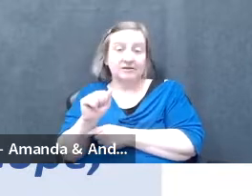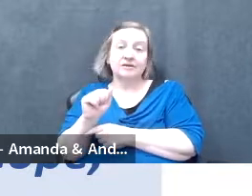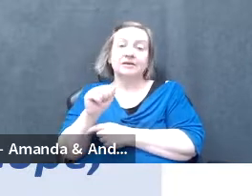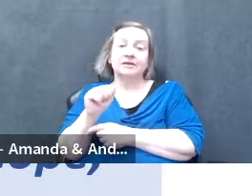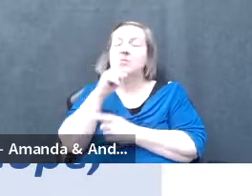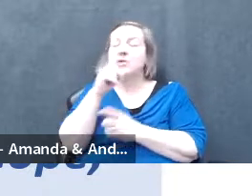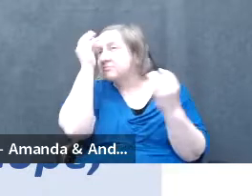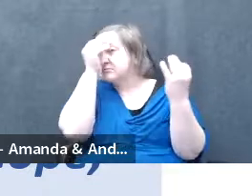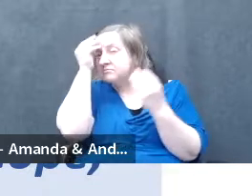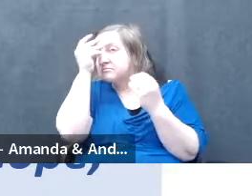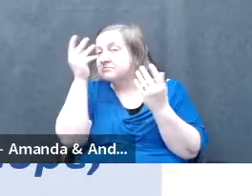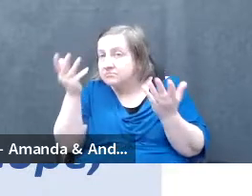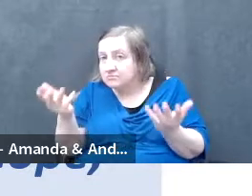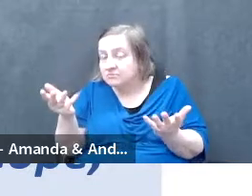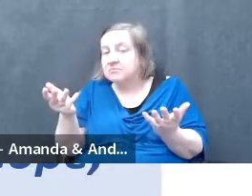think about